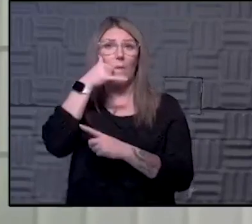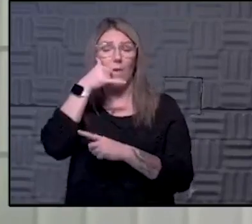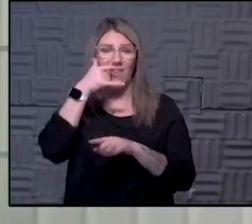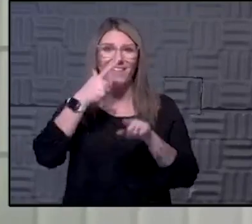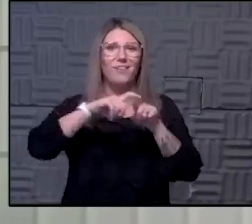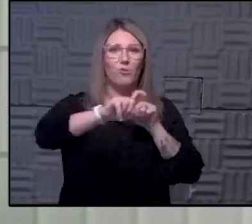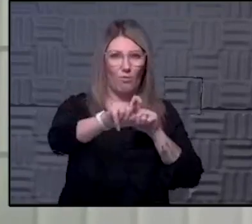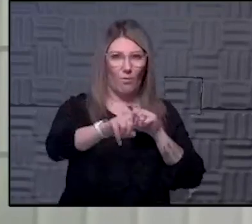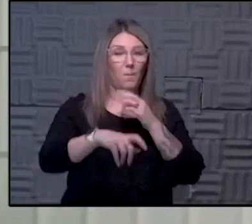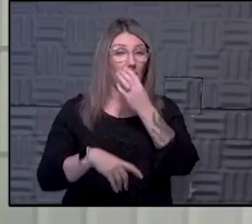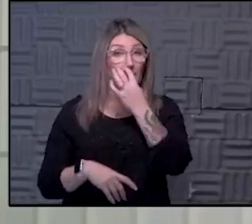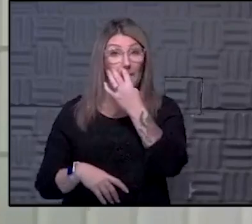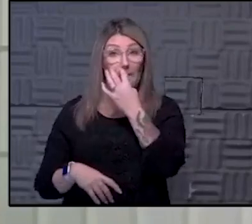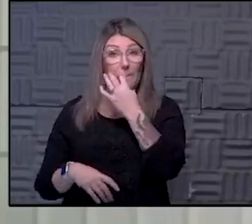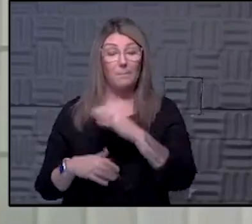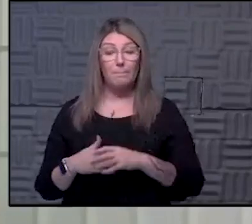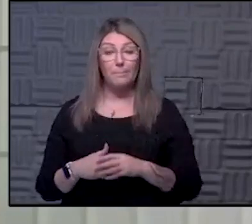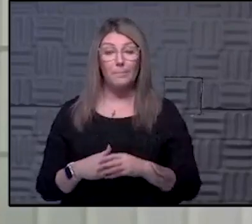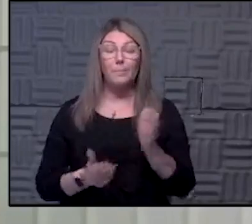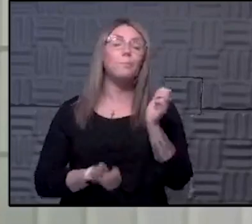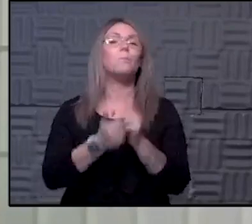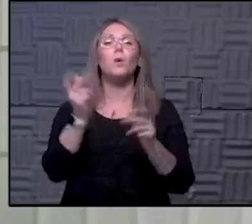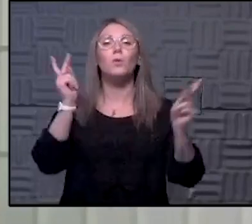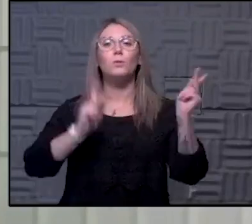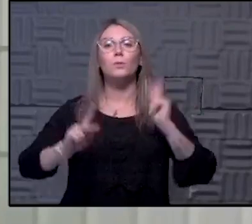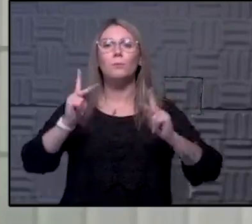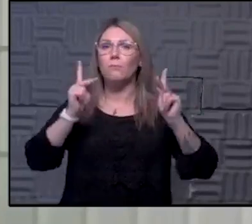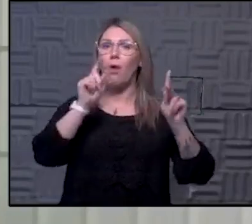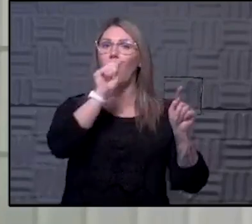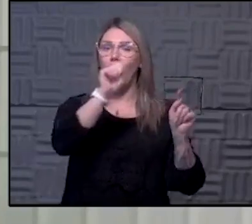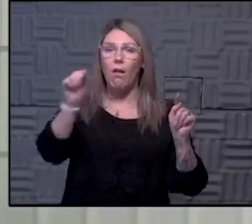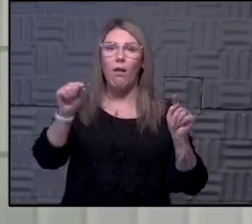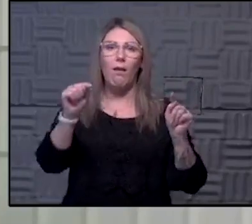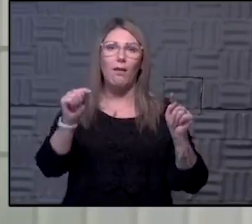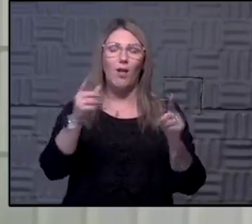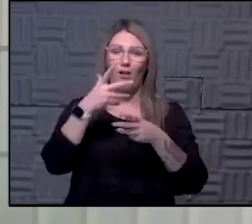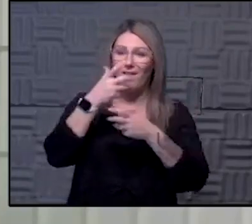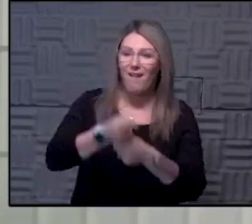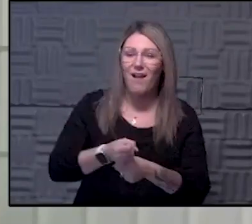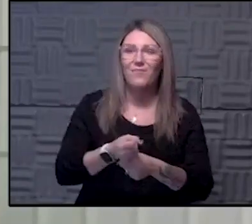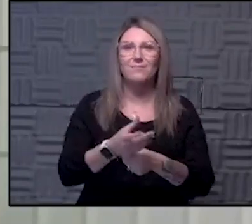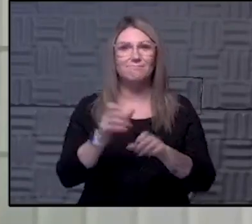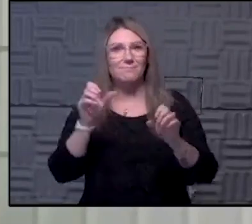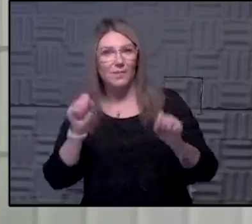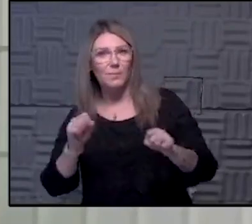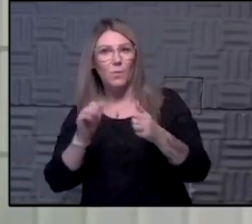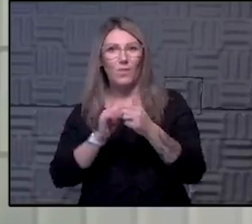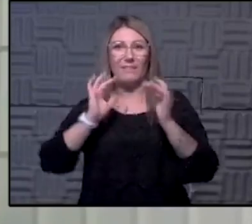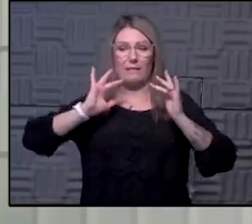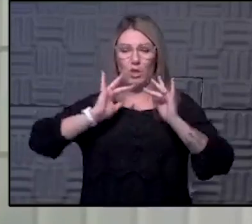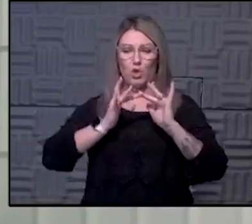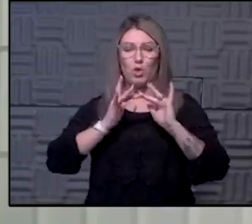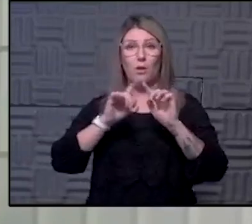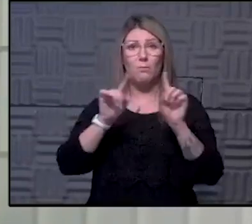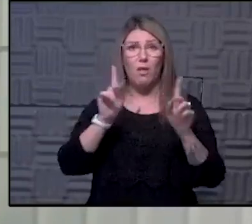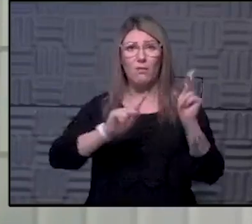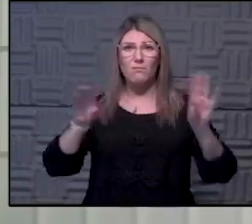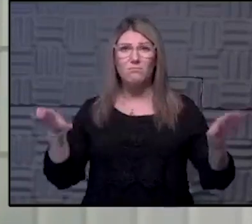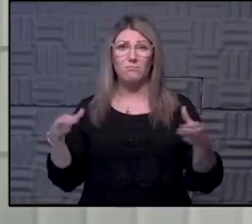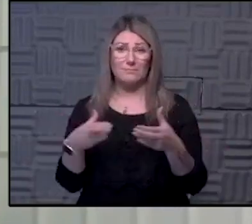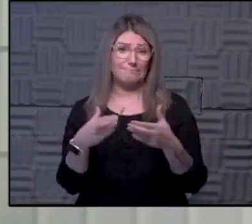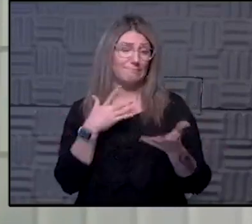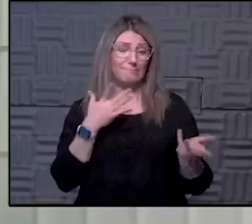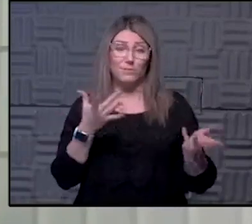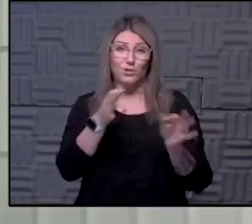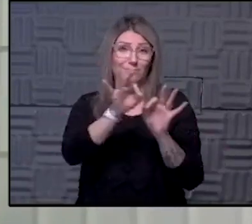a call. And the vast majority of people out there are confident and capable with the internet, but there's a population that simply don't